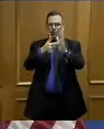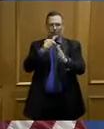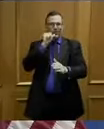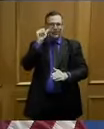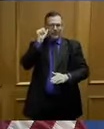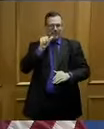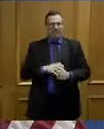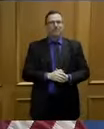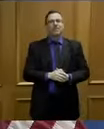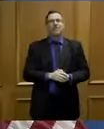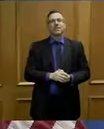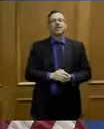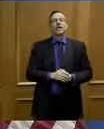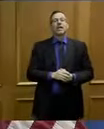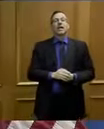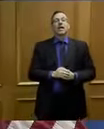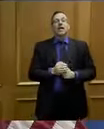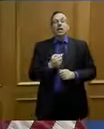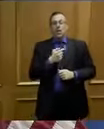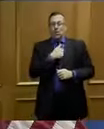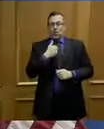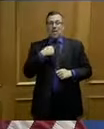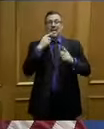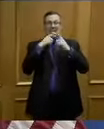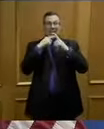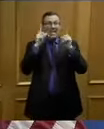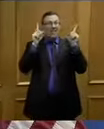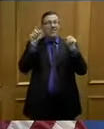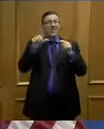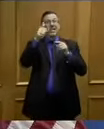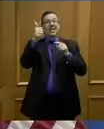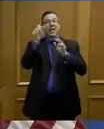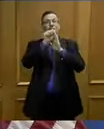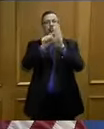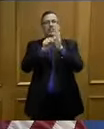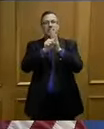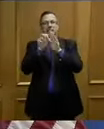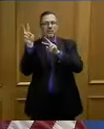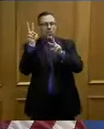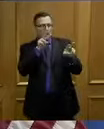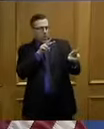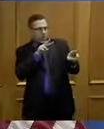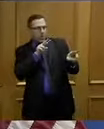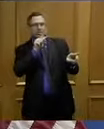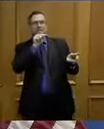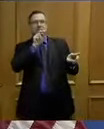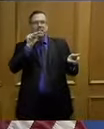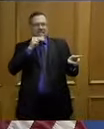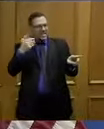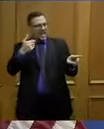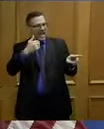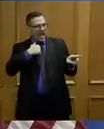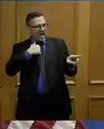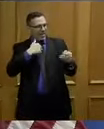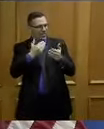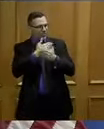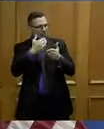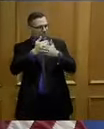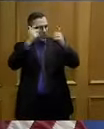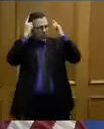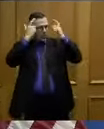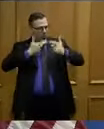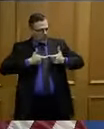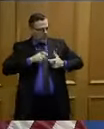I want to tell you that after we talked about that, other states have reached out to our state to ask how it is that we're doing that, and